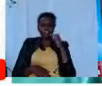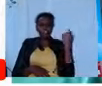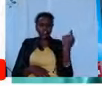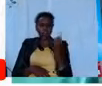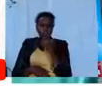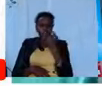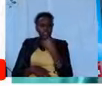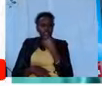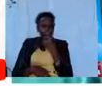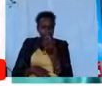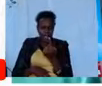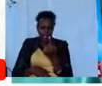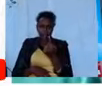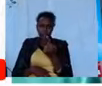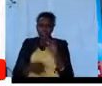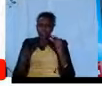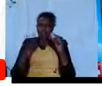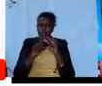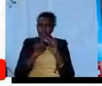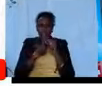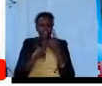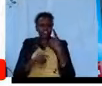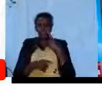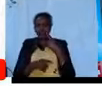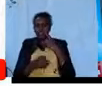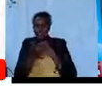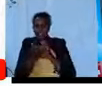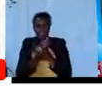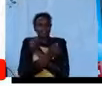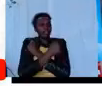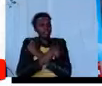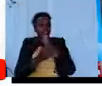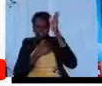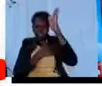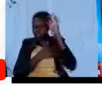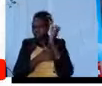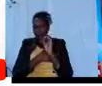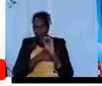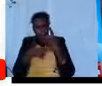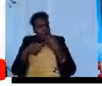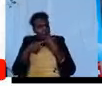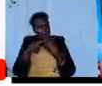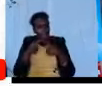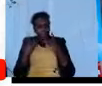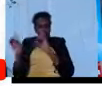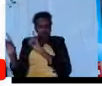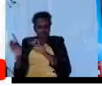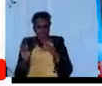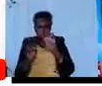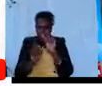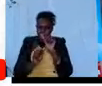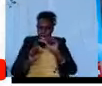to mention by the words of mouth that I love God, but let your actions